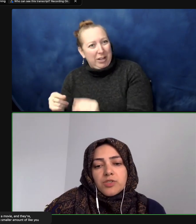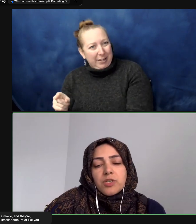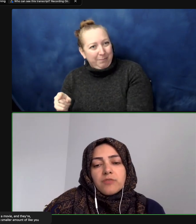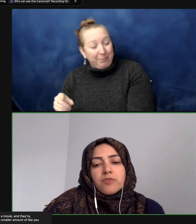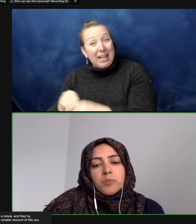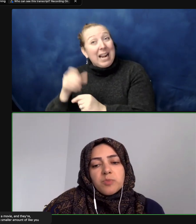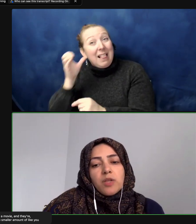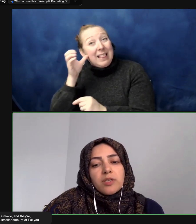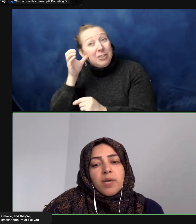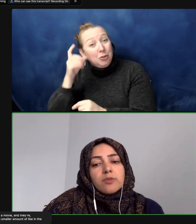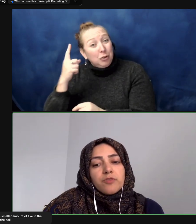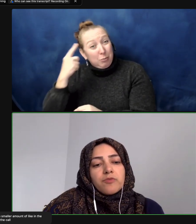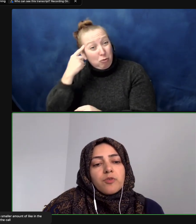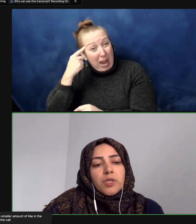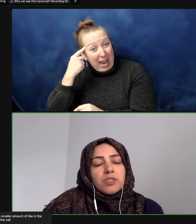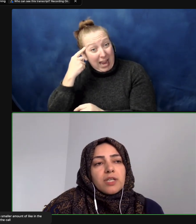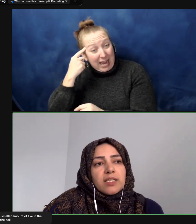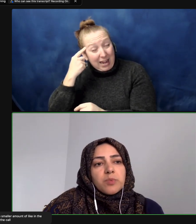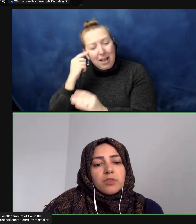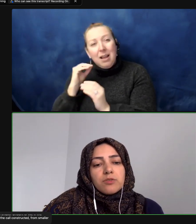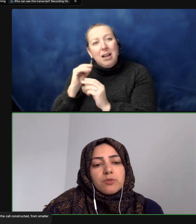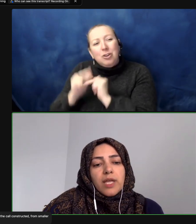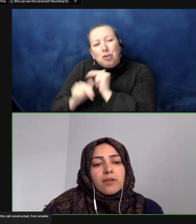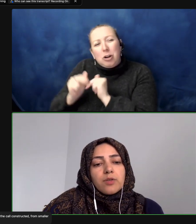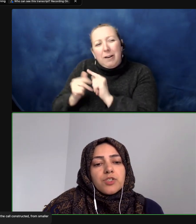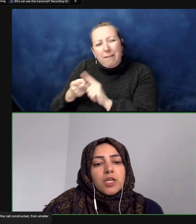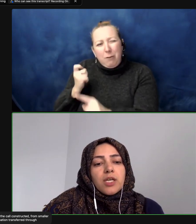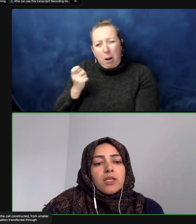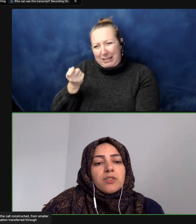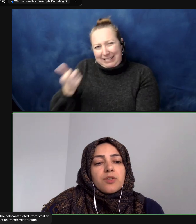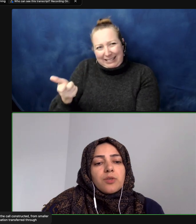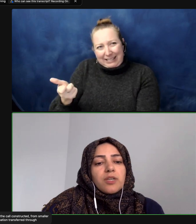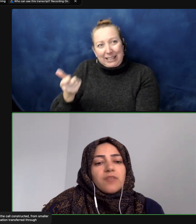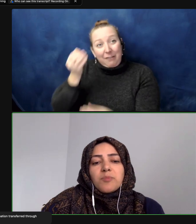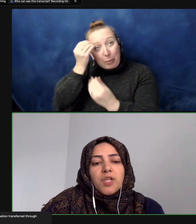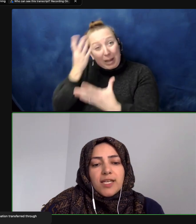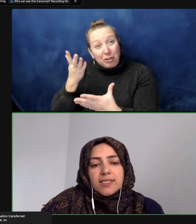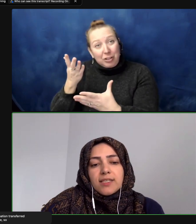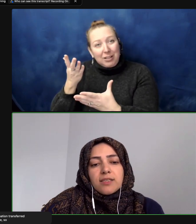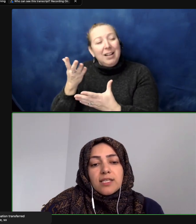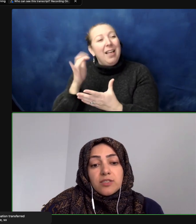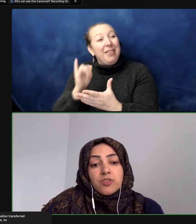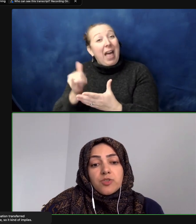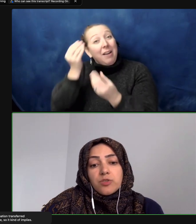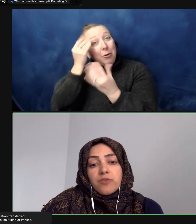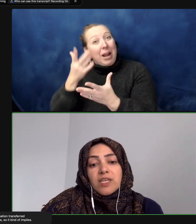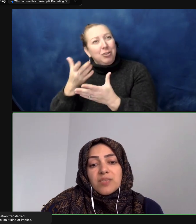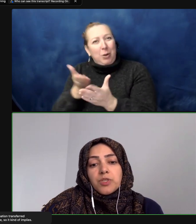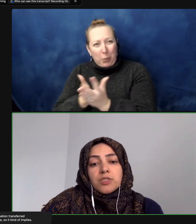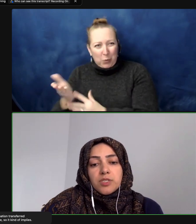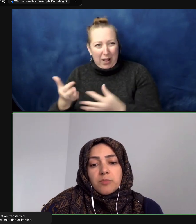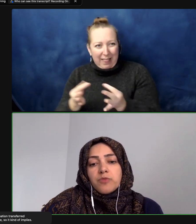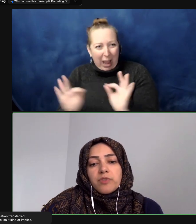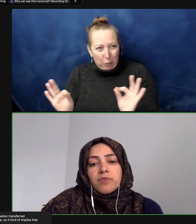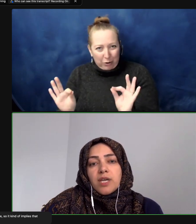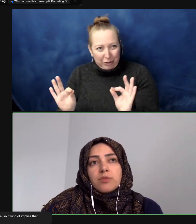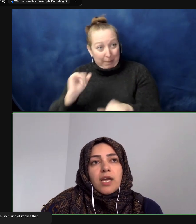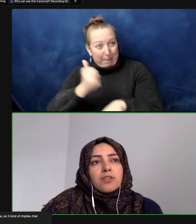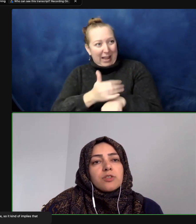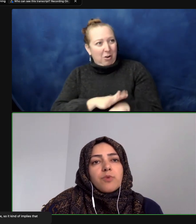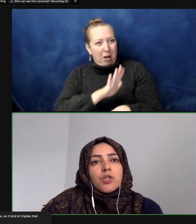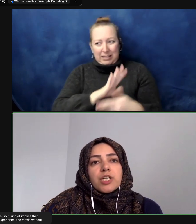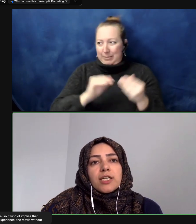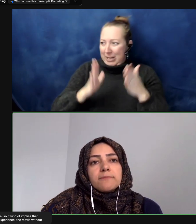they're constructed from smaller amount of information transmitted through language. So it kind of implies that listeners sort of experience the movie